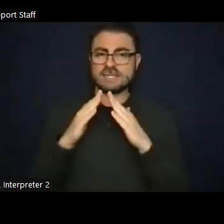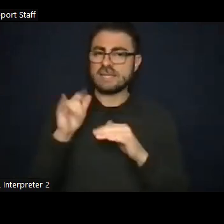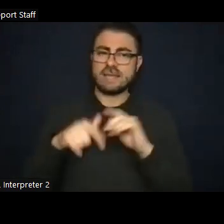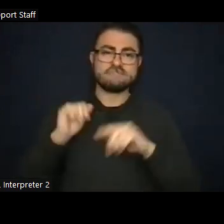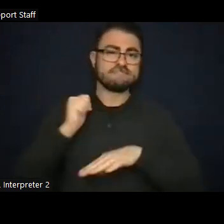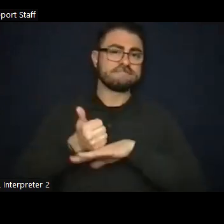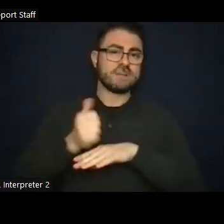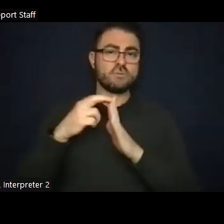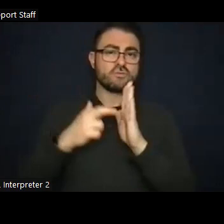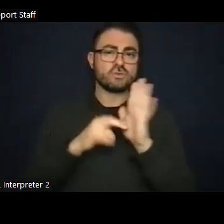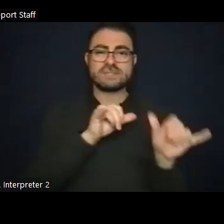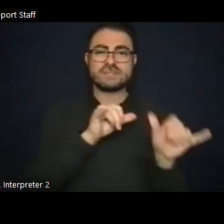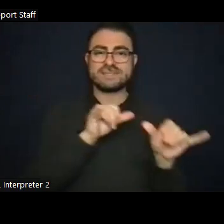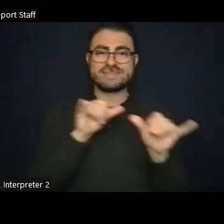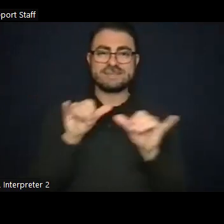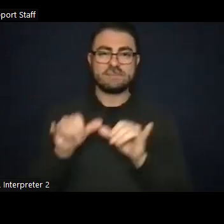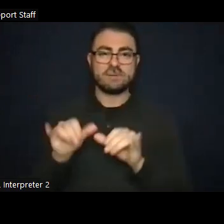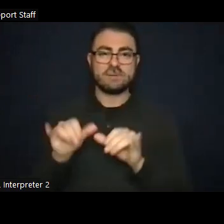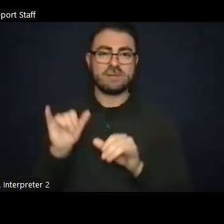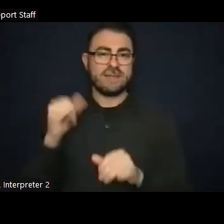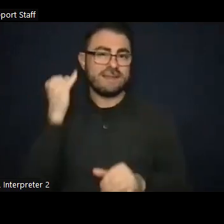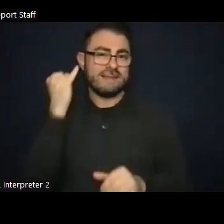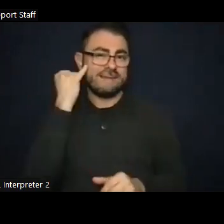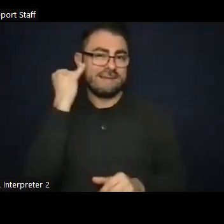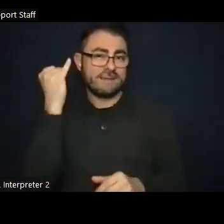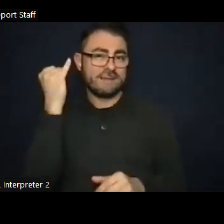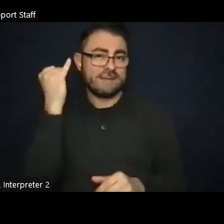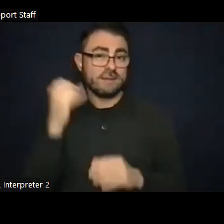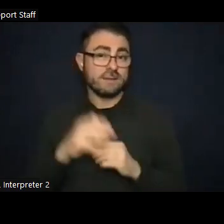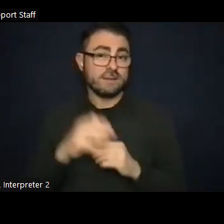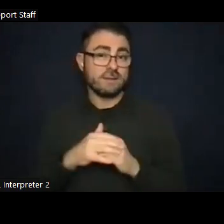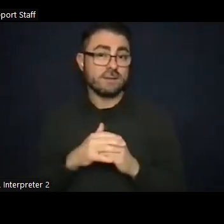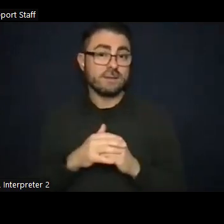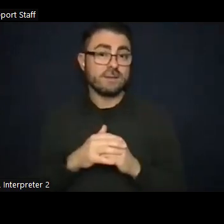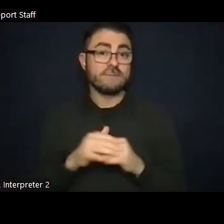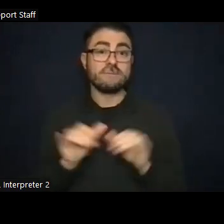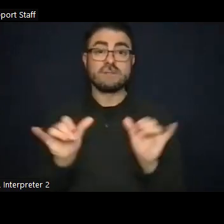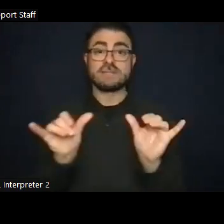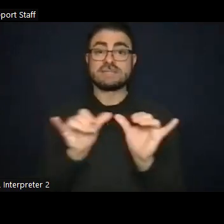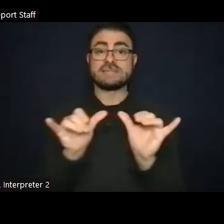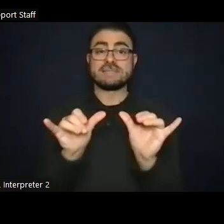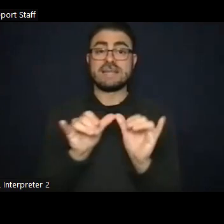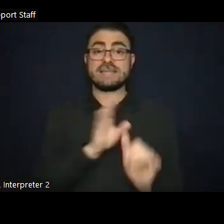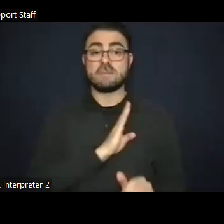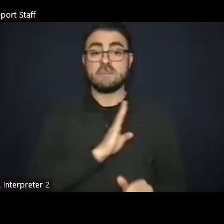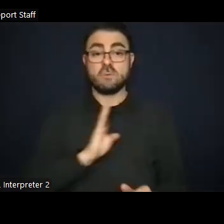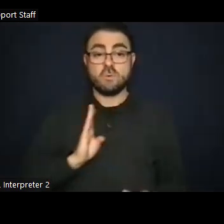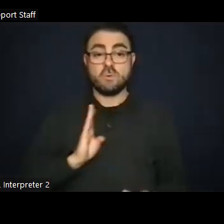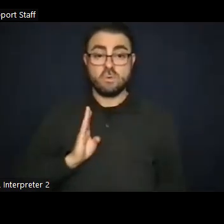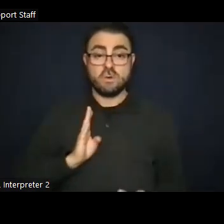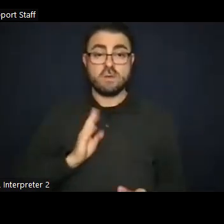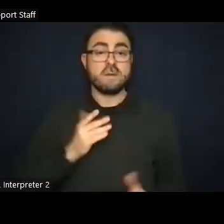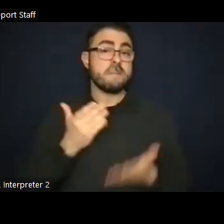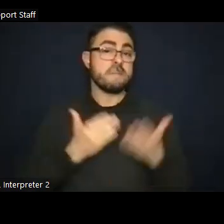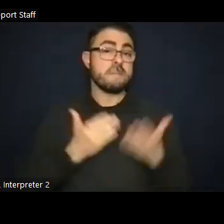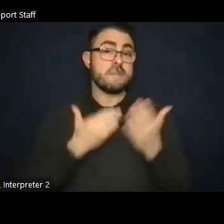that. In terms of the size of the board, it might be good to put something in saying